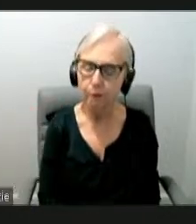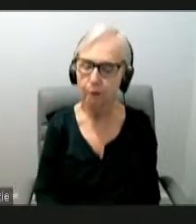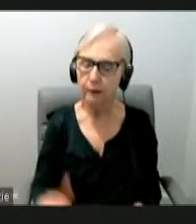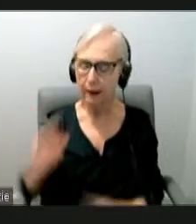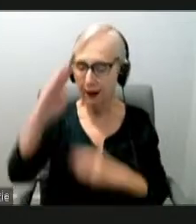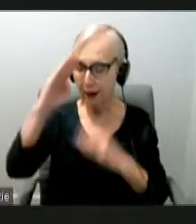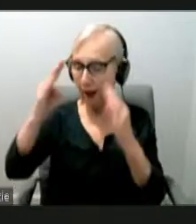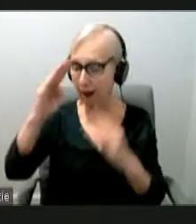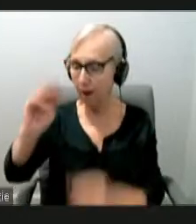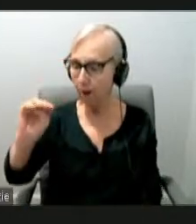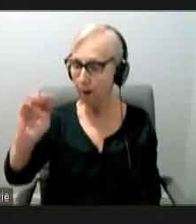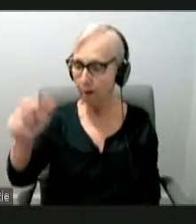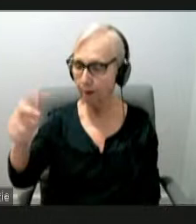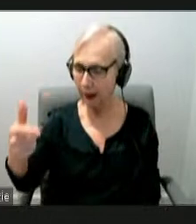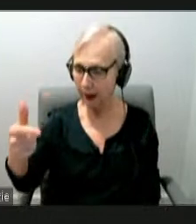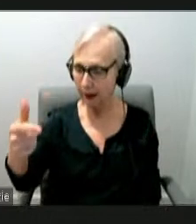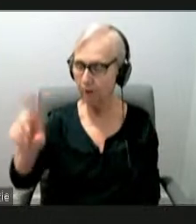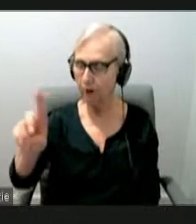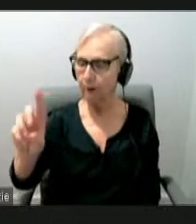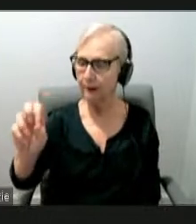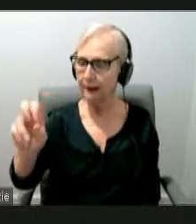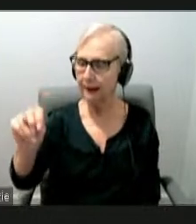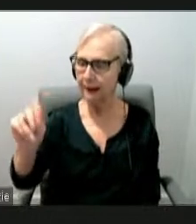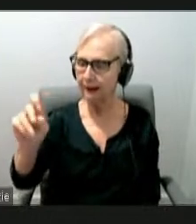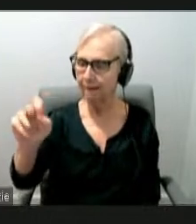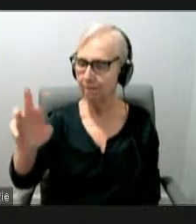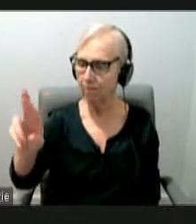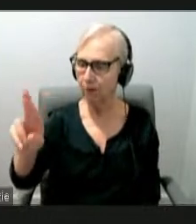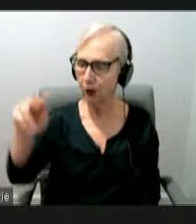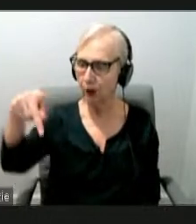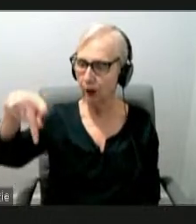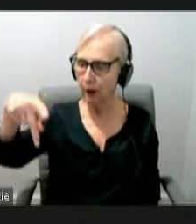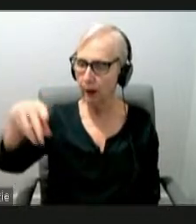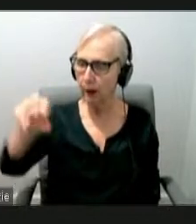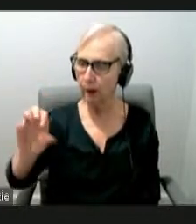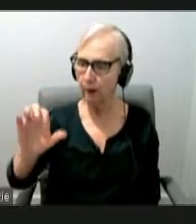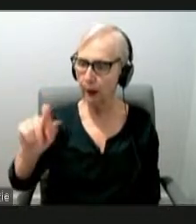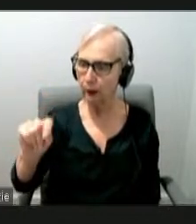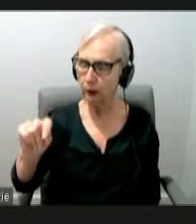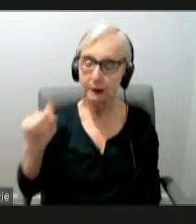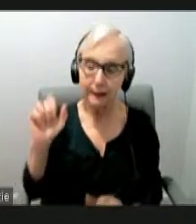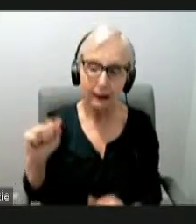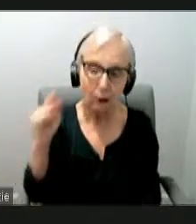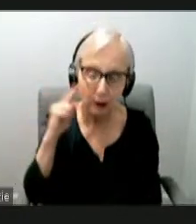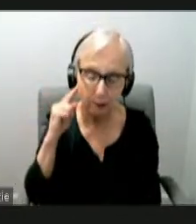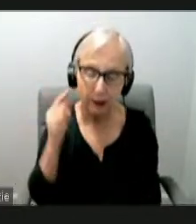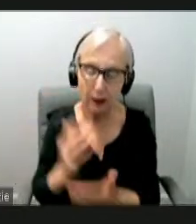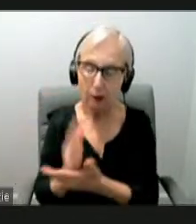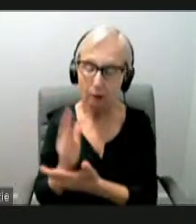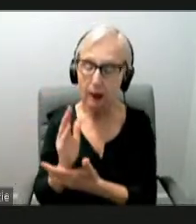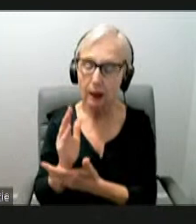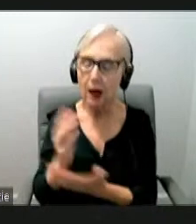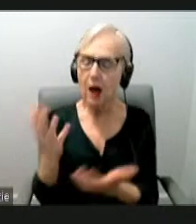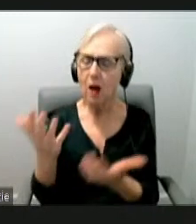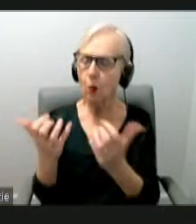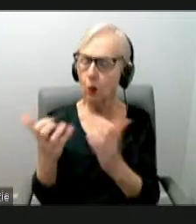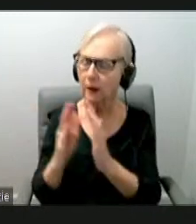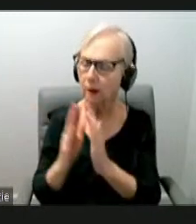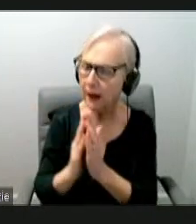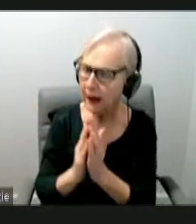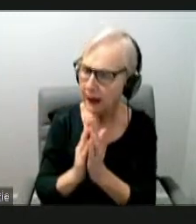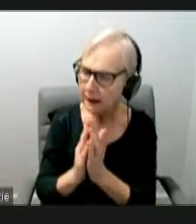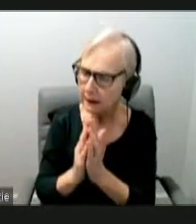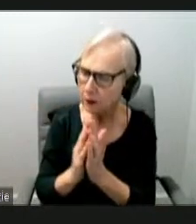Hello, this is Meg Wingeter from the Denver Post. Can you hear me all right? Okay. I wanted to ask about